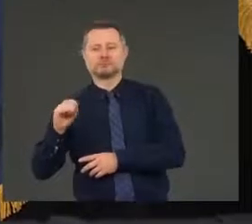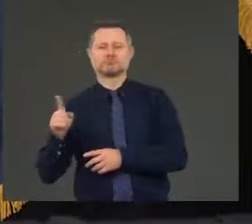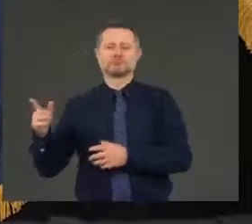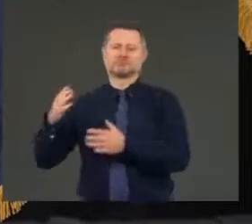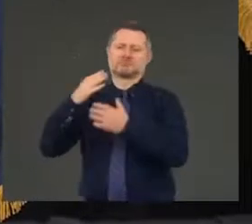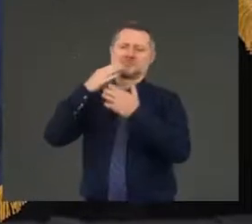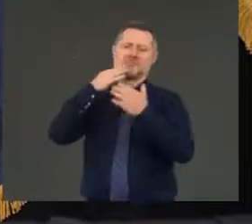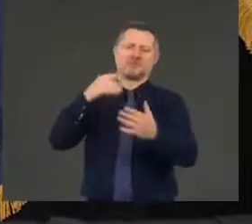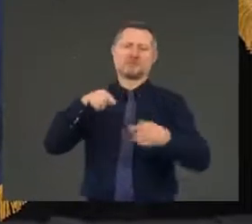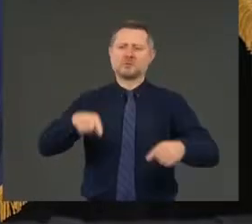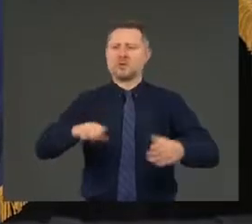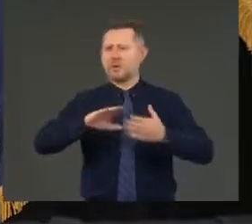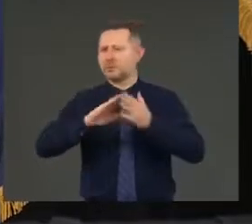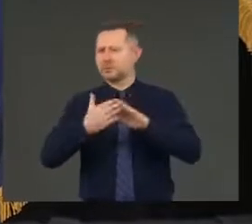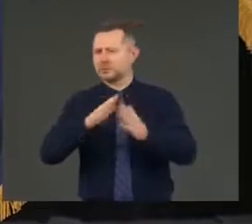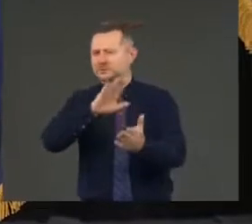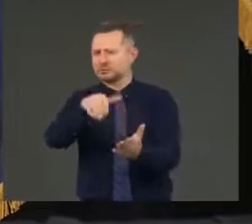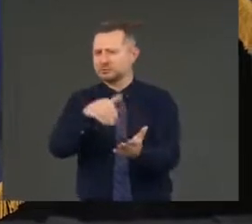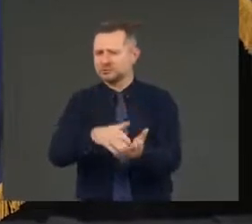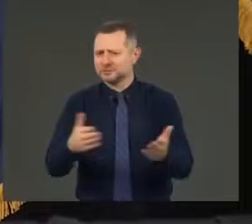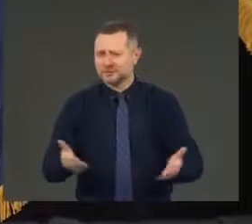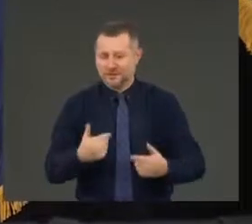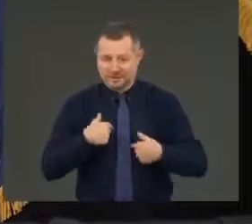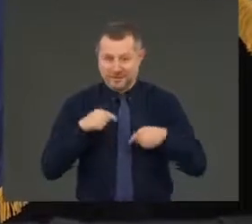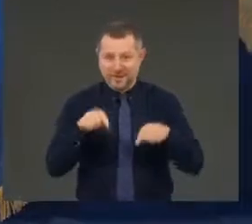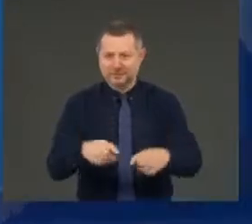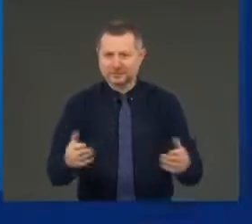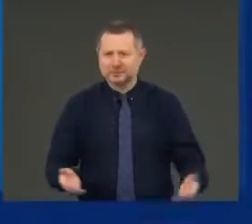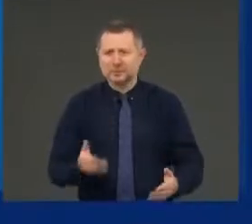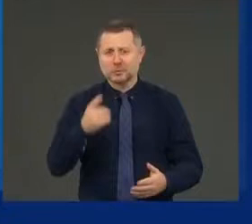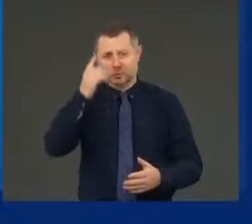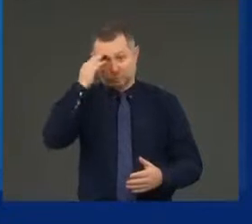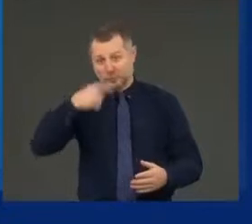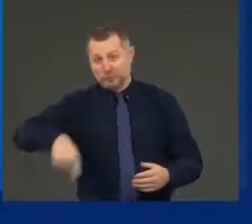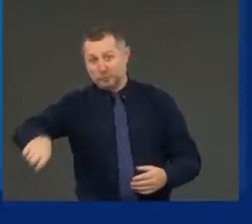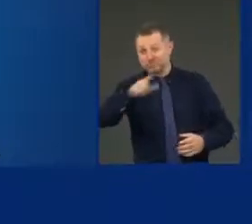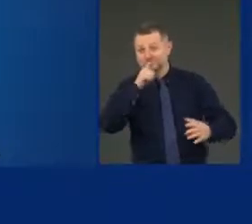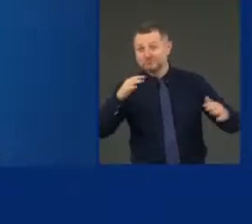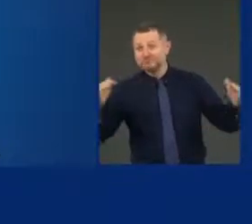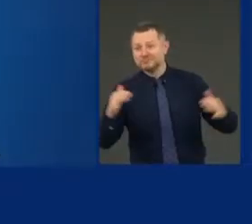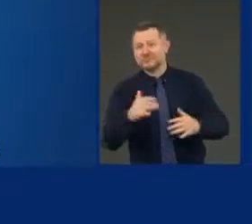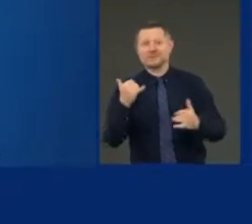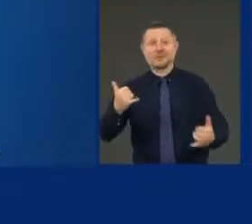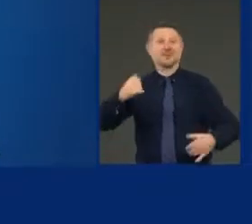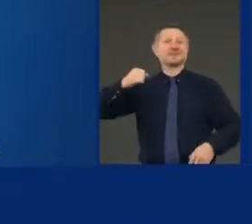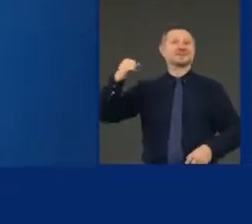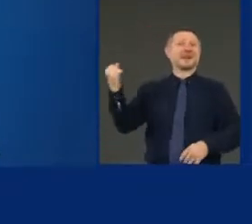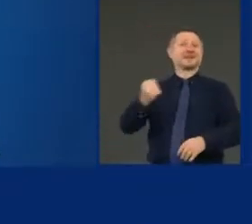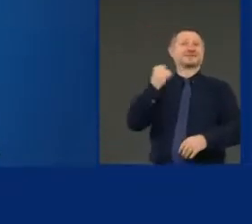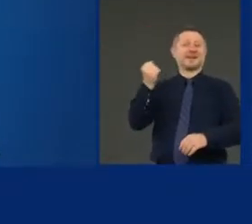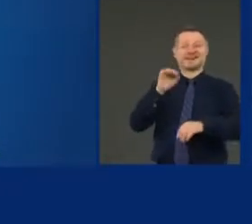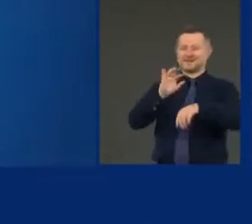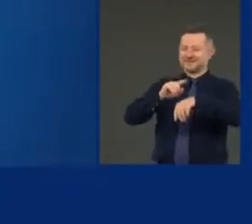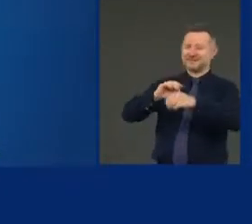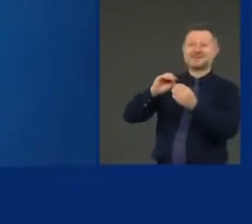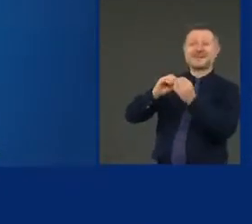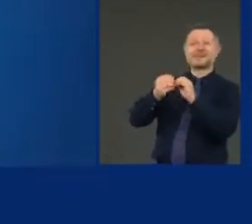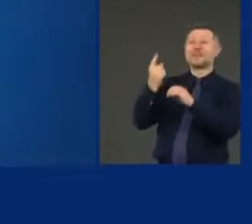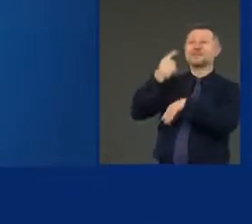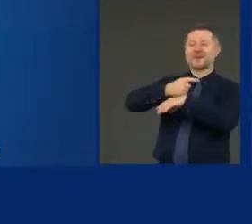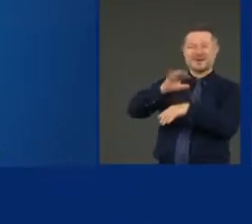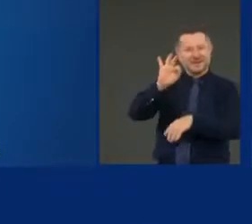for having us today, and for all of you being here. Today is Saturday, day 91 of